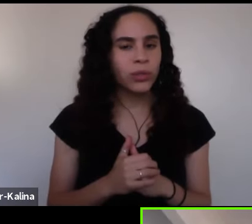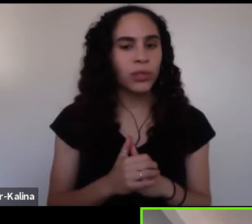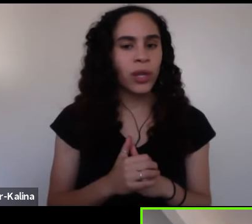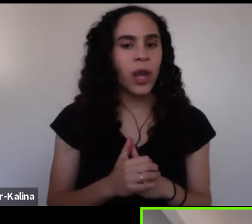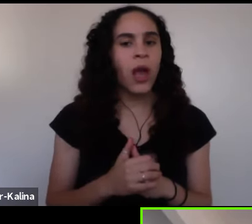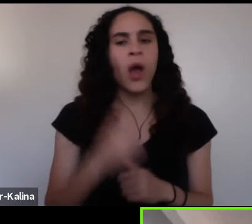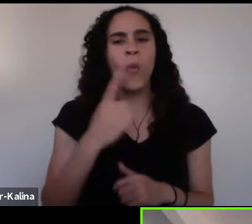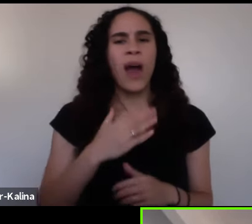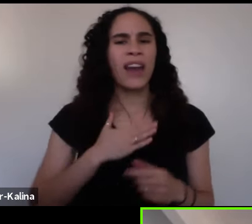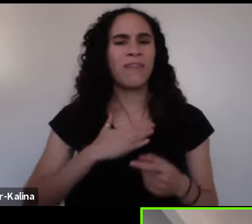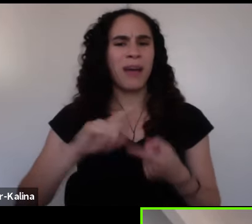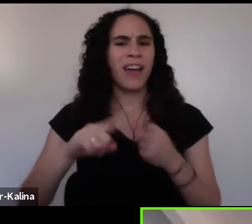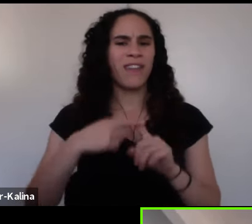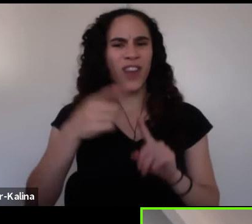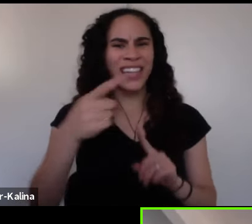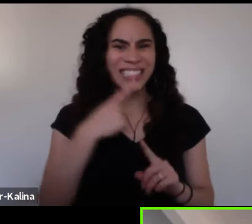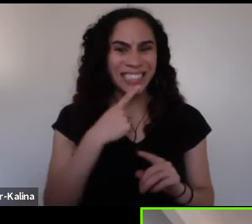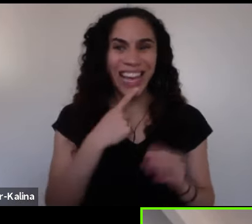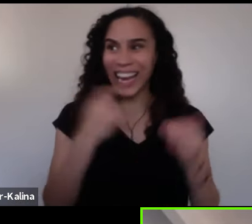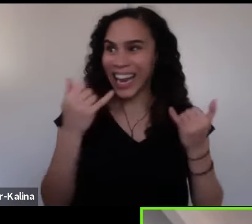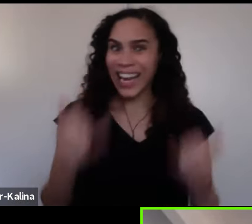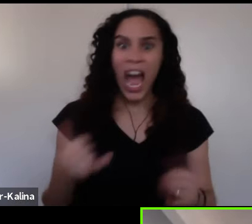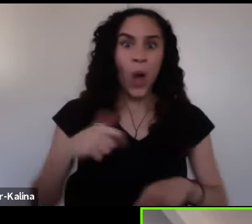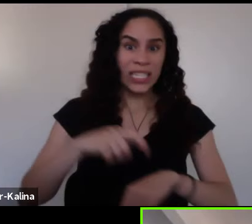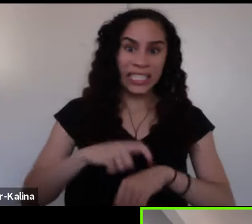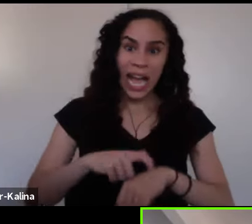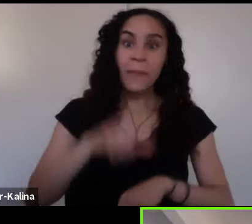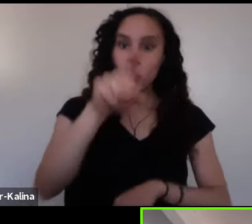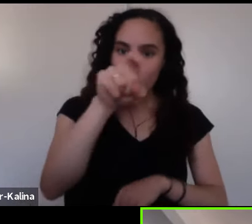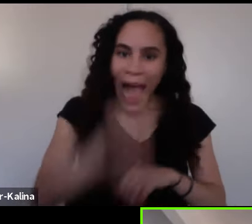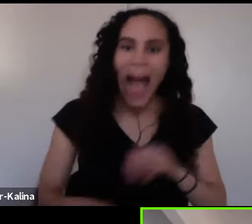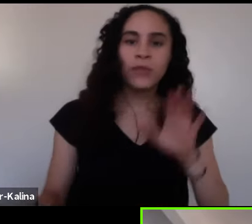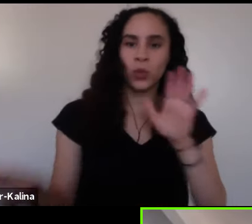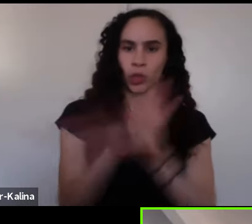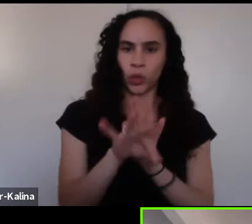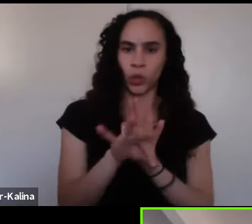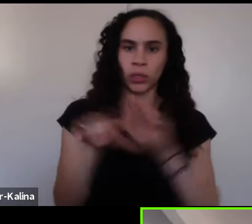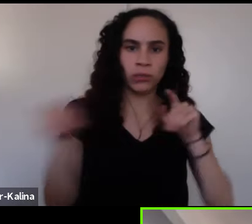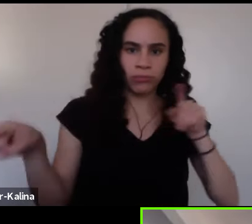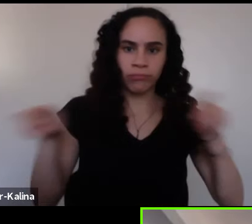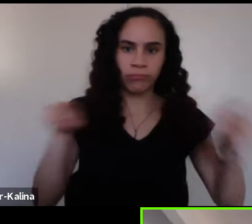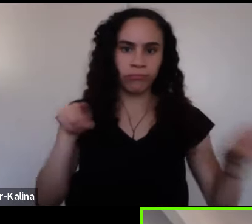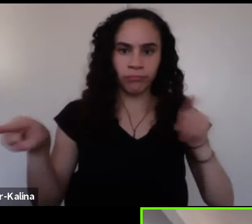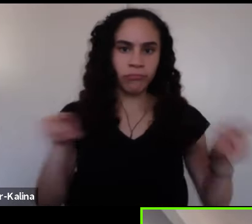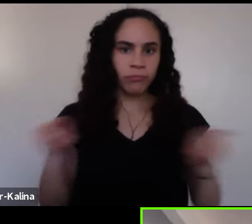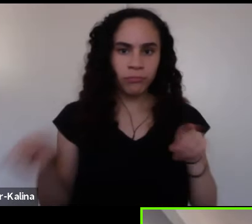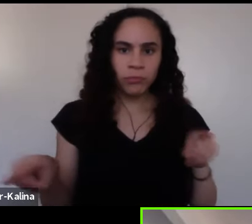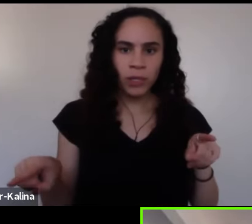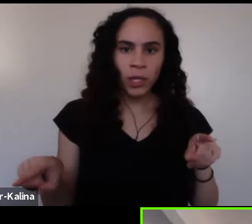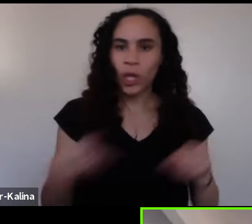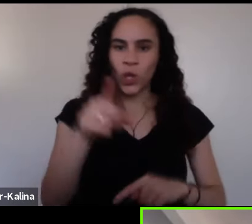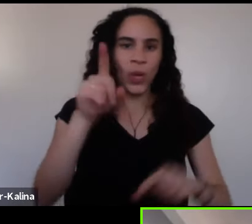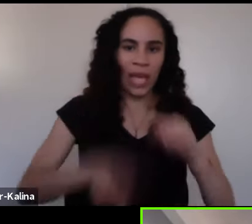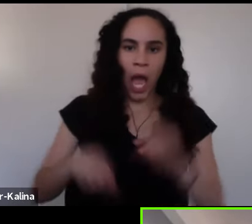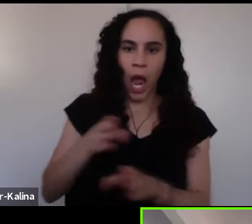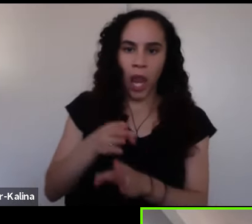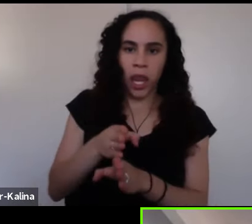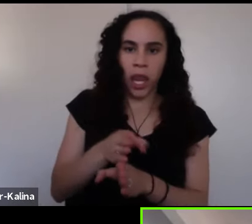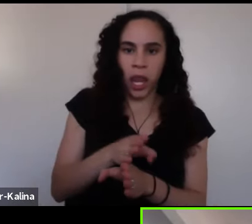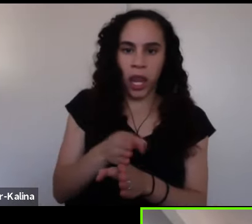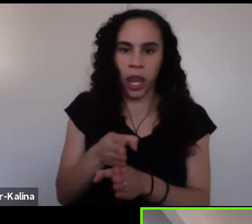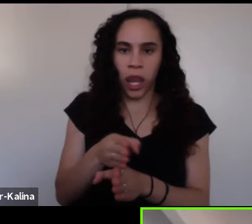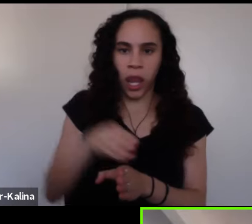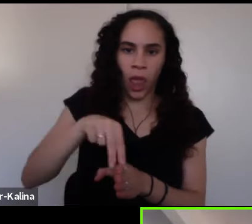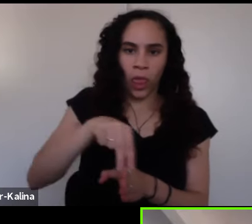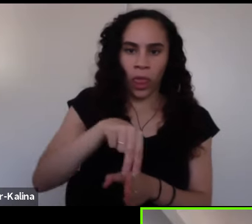at a time right now where you have to pick a side. This is no longer, that place. You can't just sit in the middle